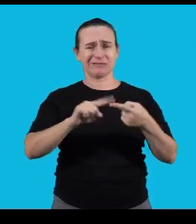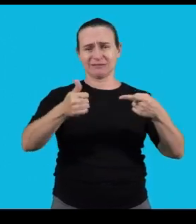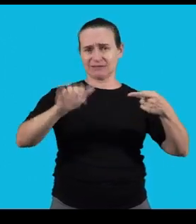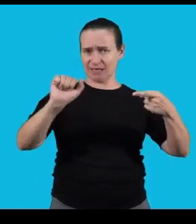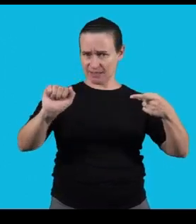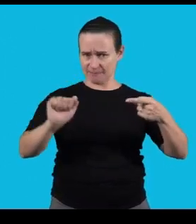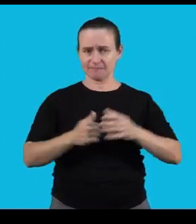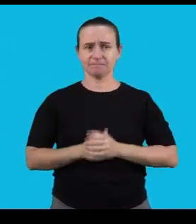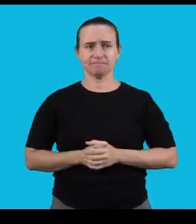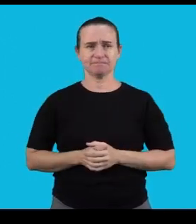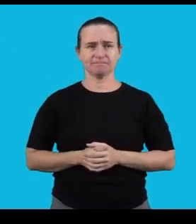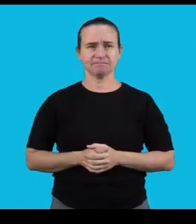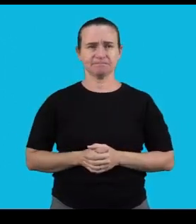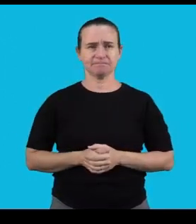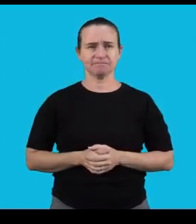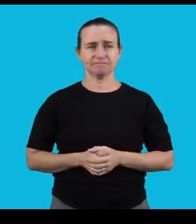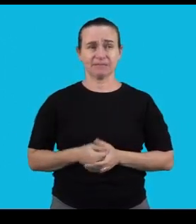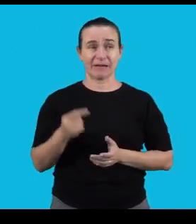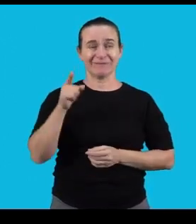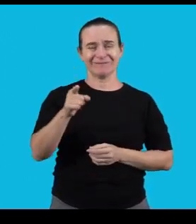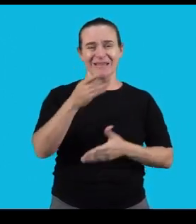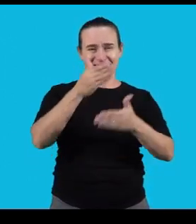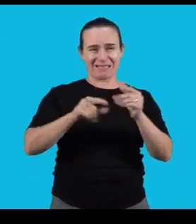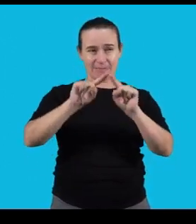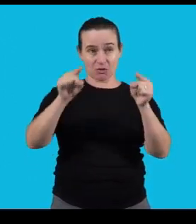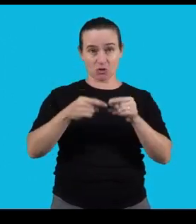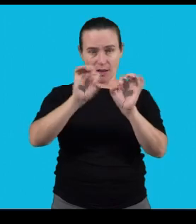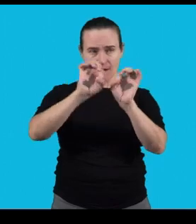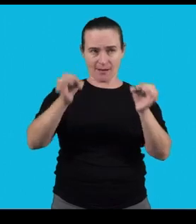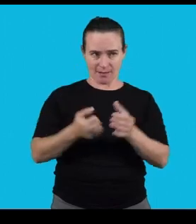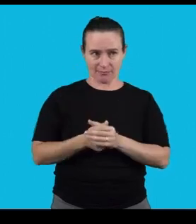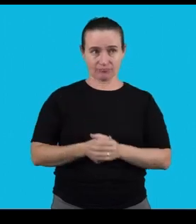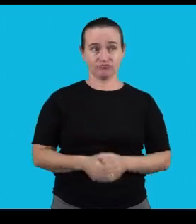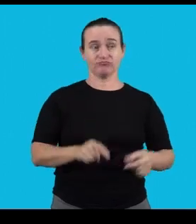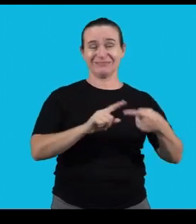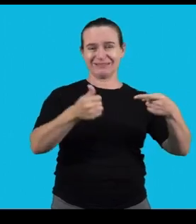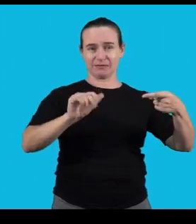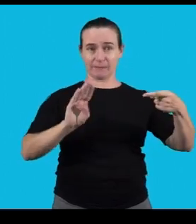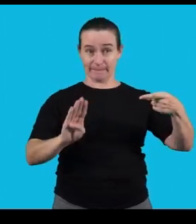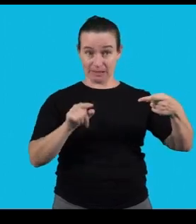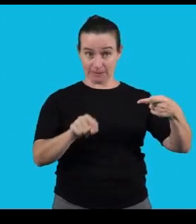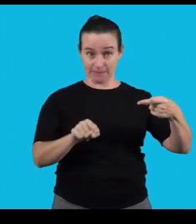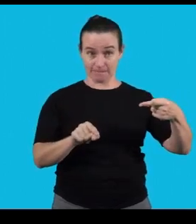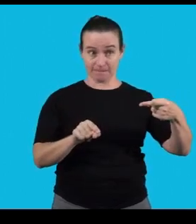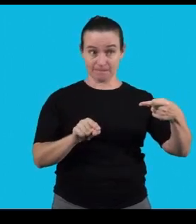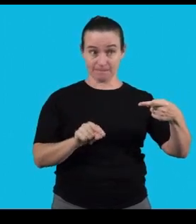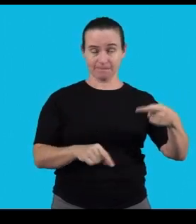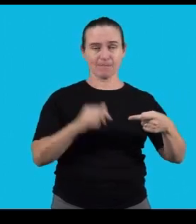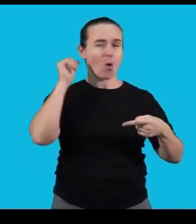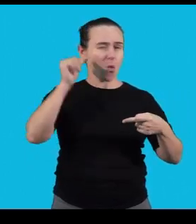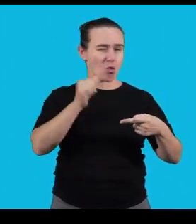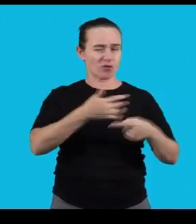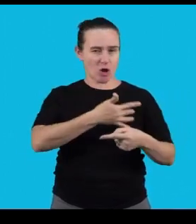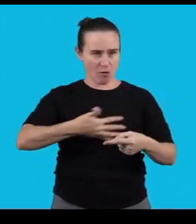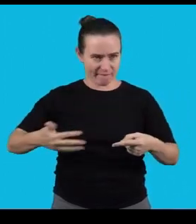141, identify part A. So what is part A? Here is the semicircular canals, and part B, that